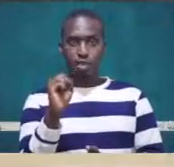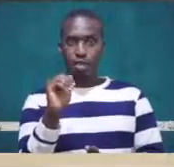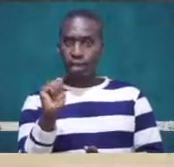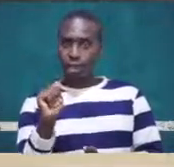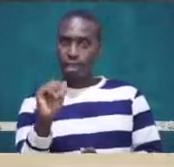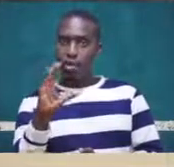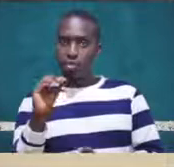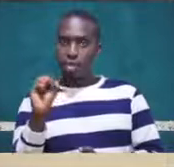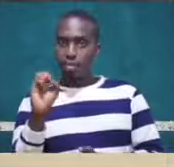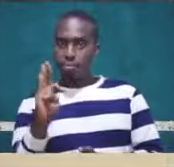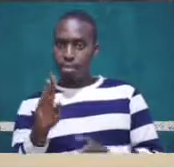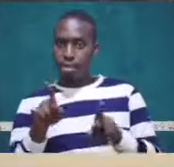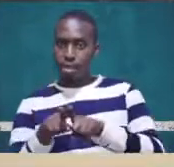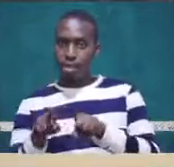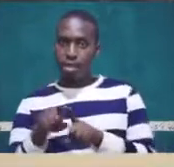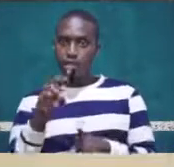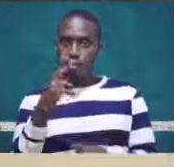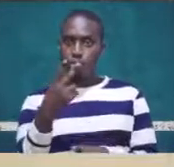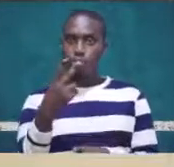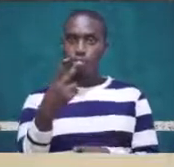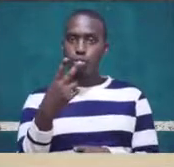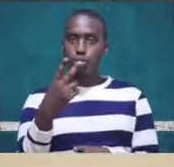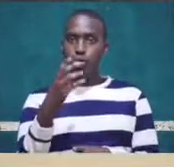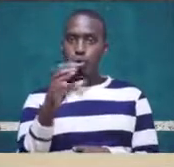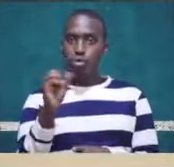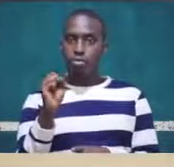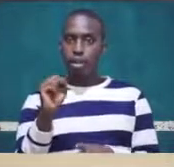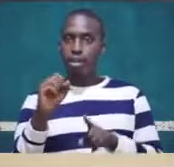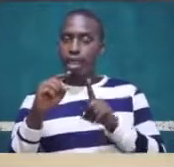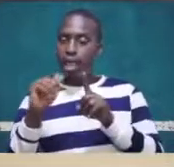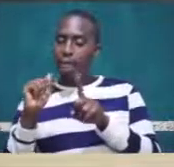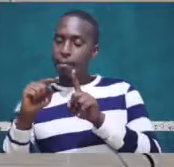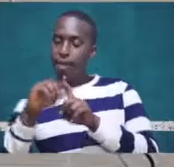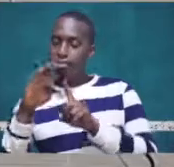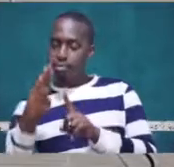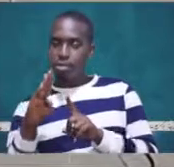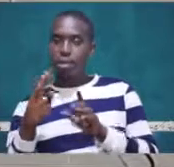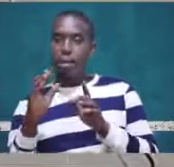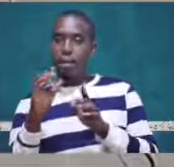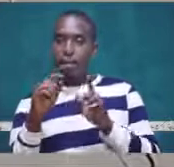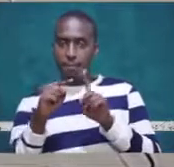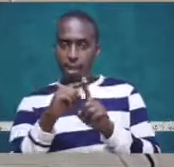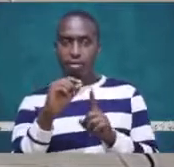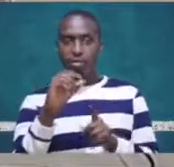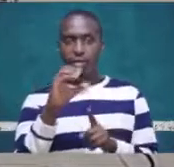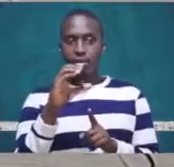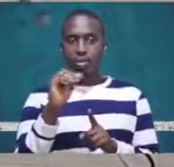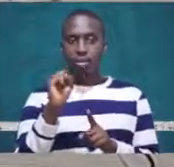times cosine B is equal to cosine A plus B plus cosine A minus B.